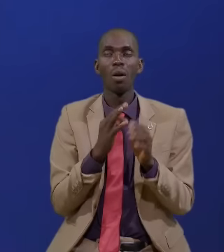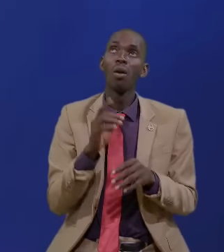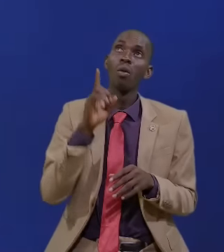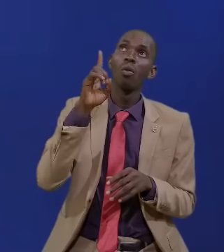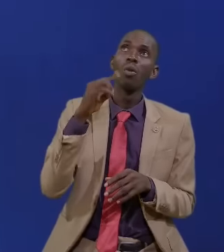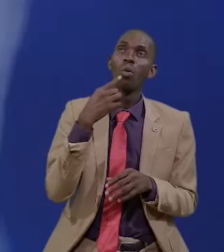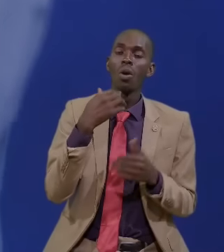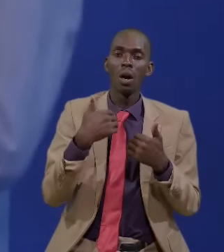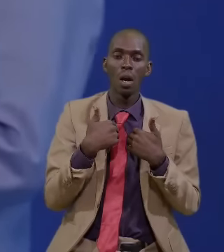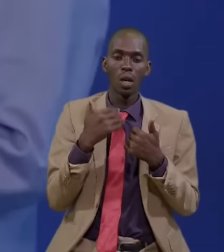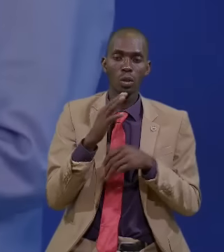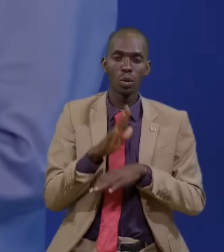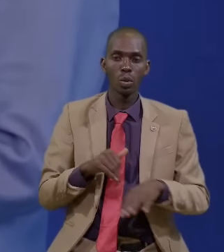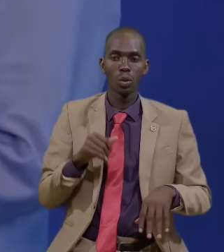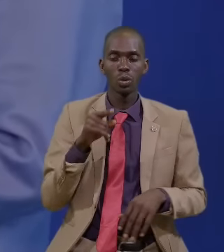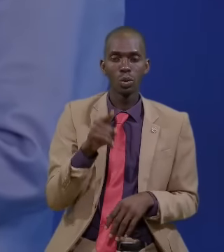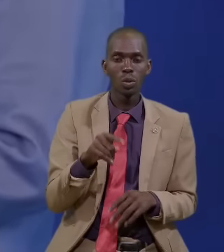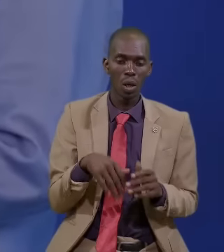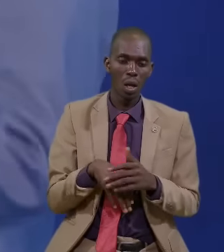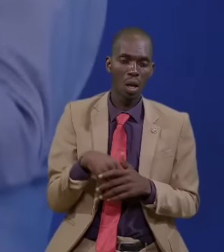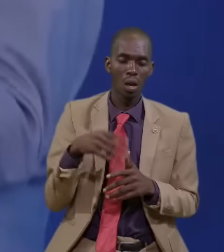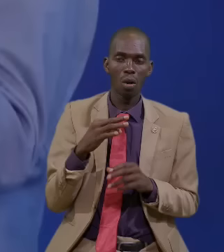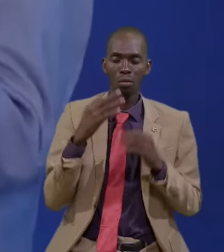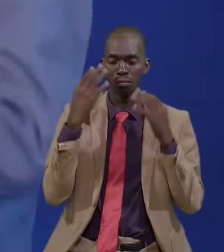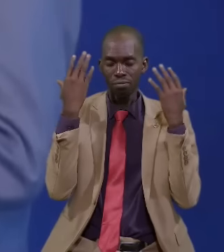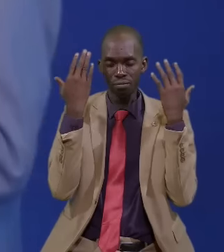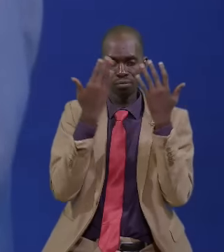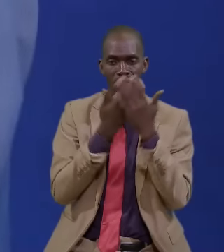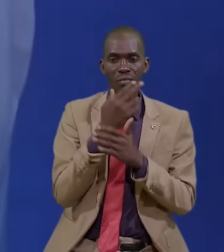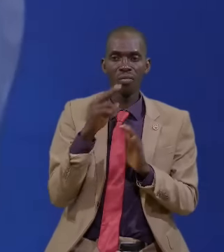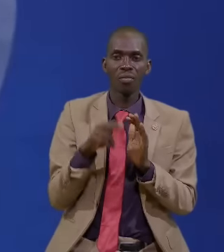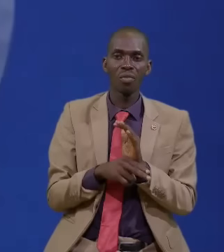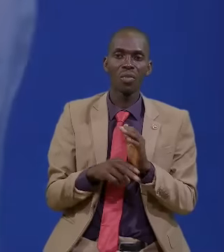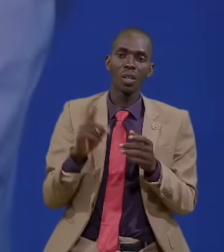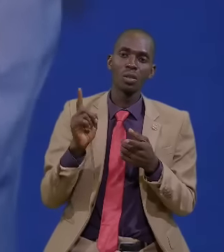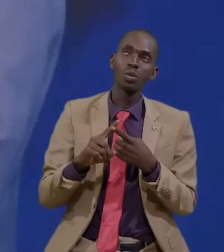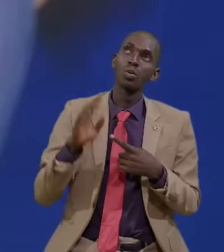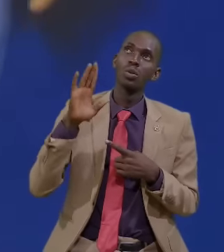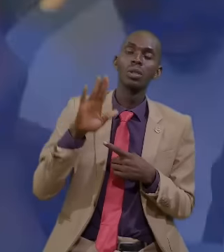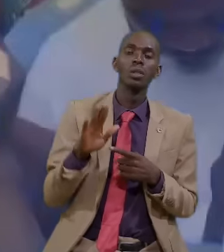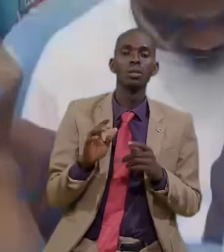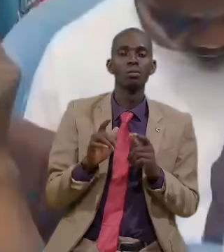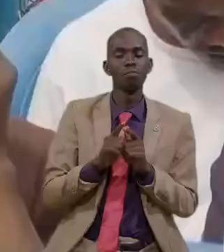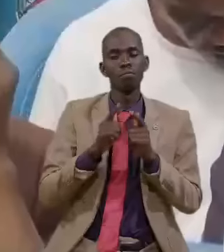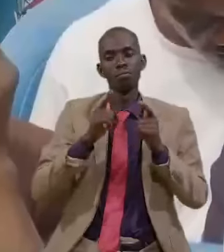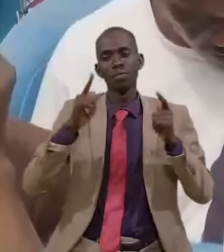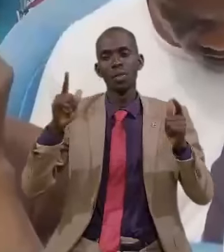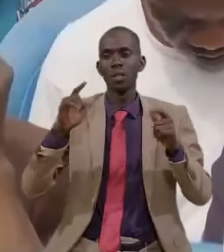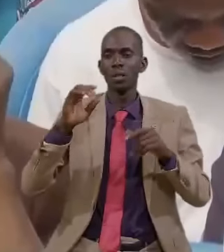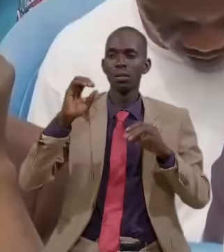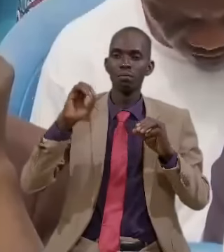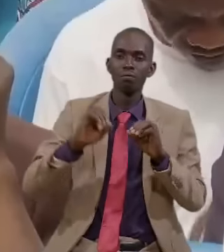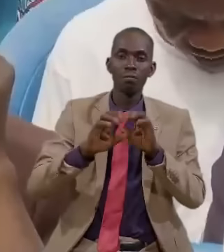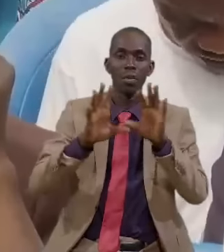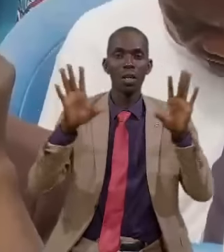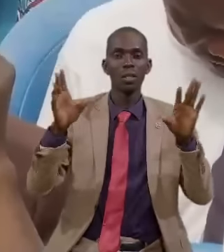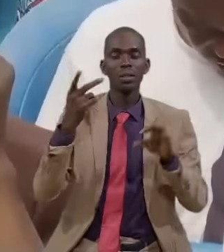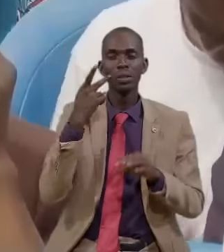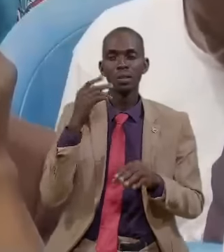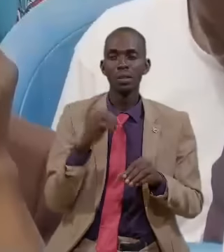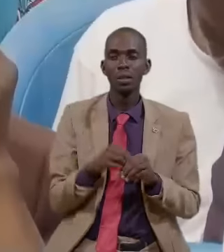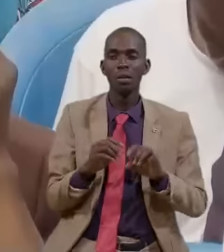you out of darkness into His marvelous light. Look at 1 Peter chapter